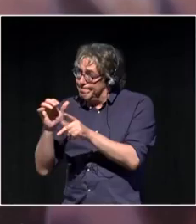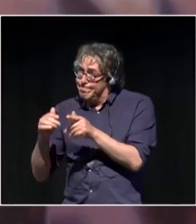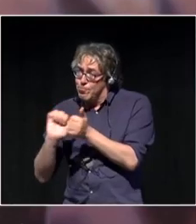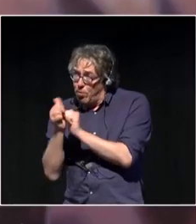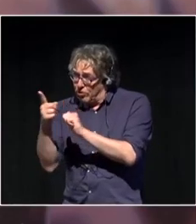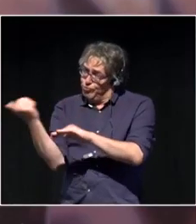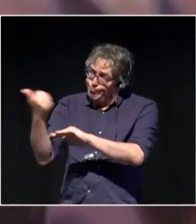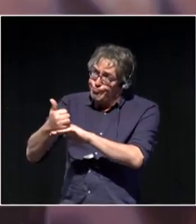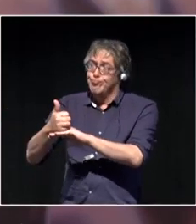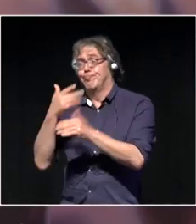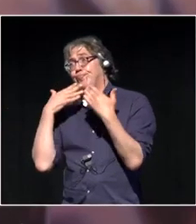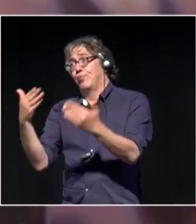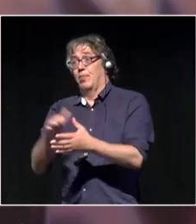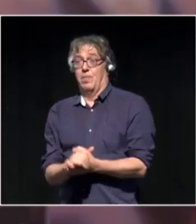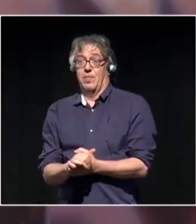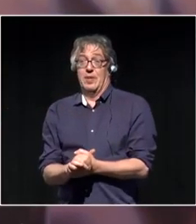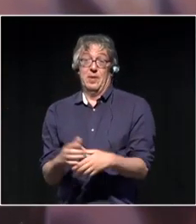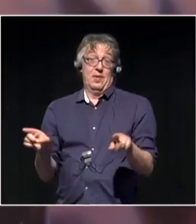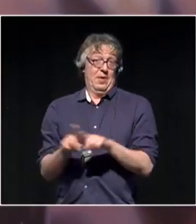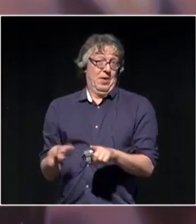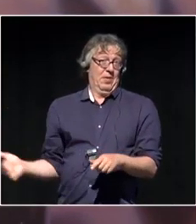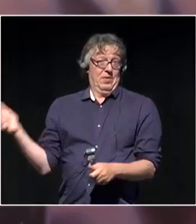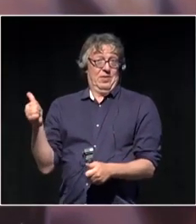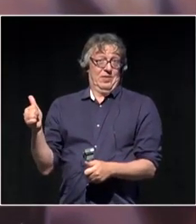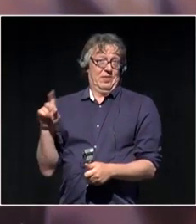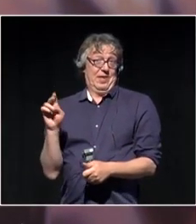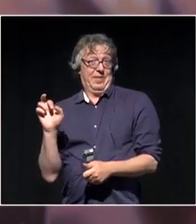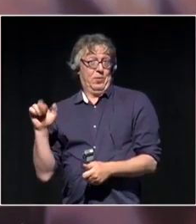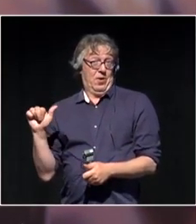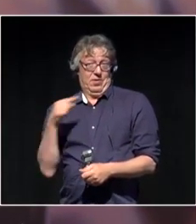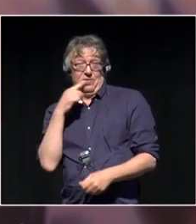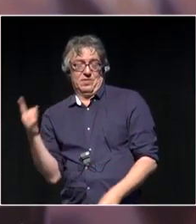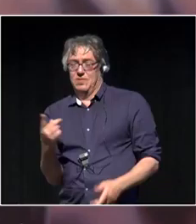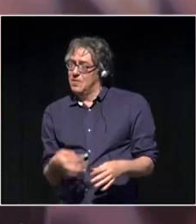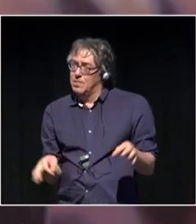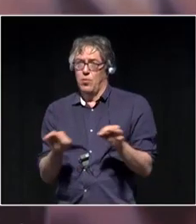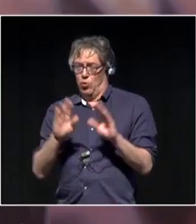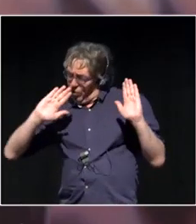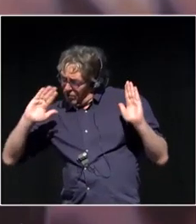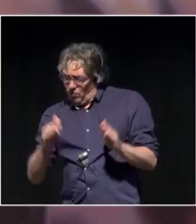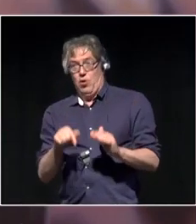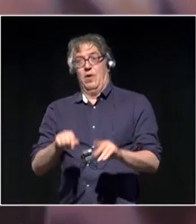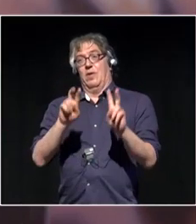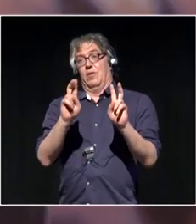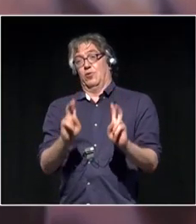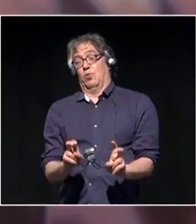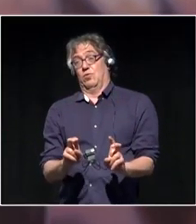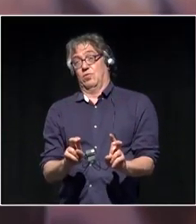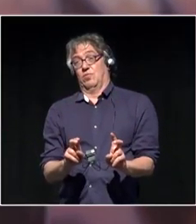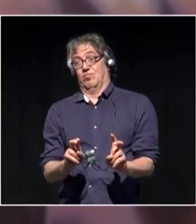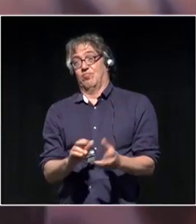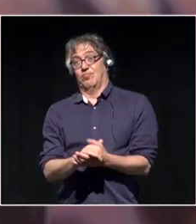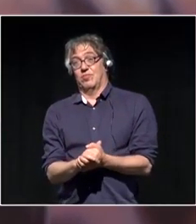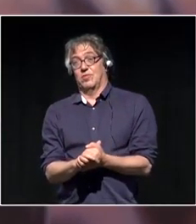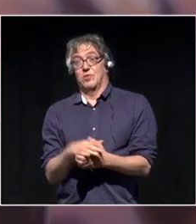As the moderator just said, it's very important to focus on the issues that we have looked at in our films,